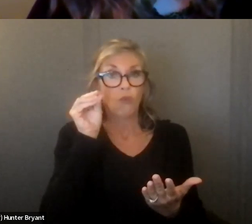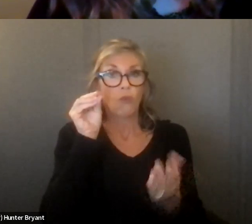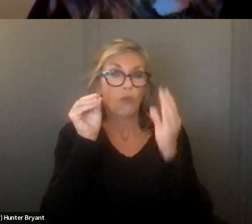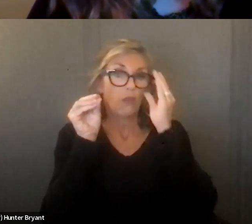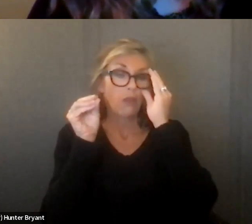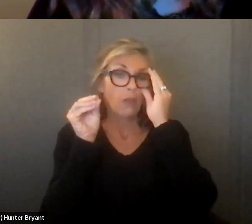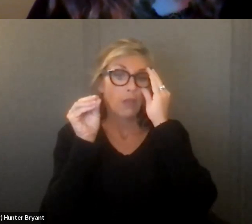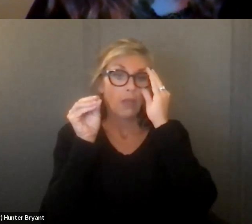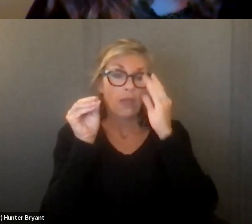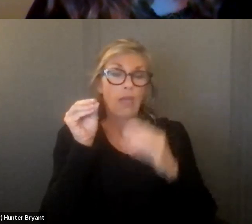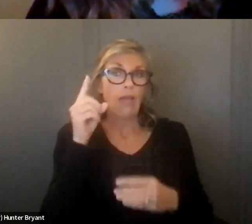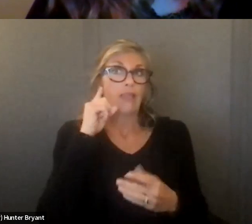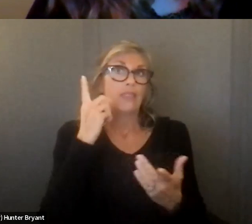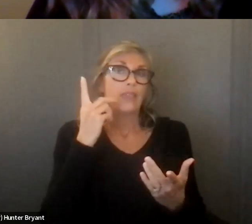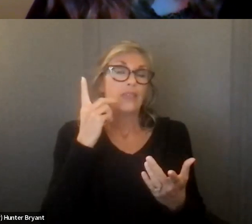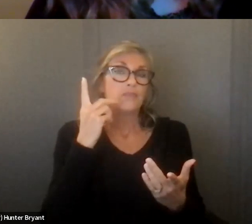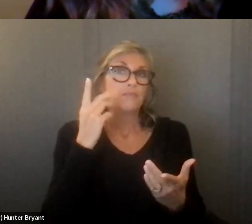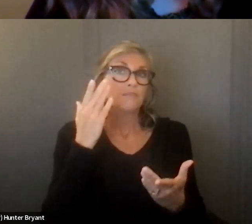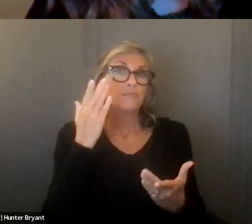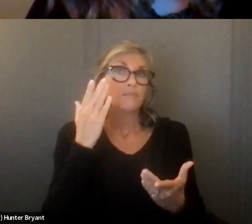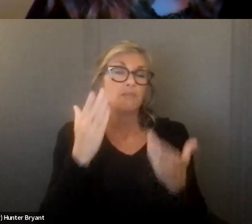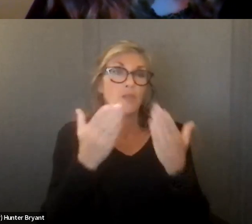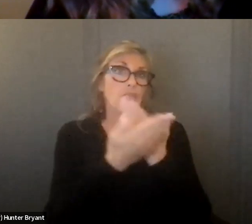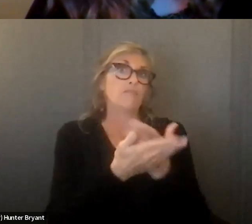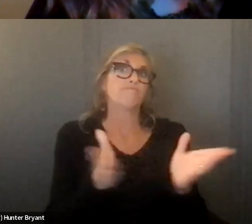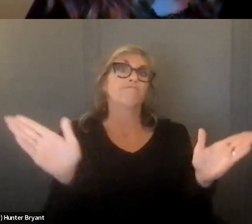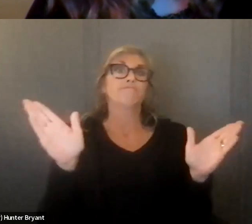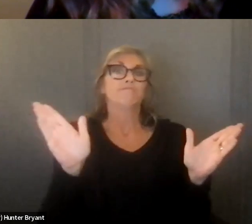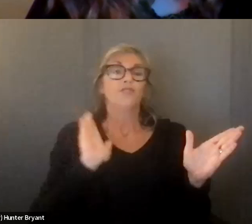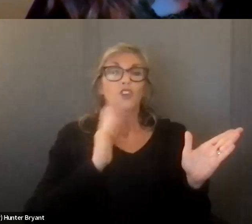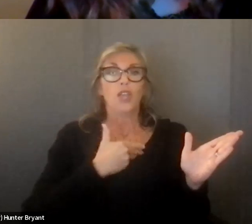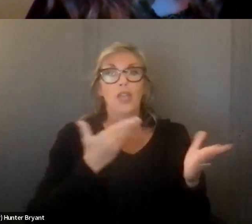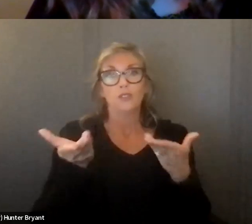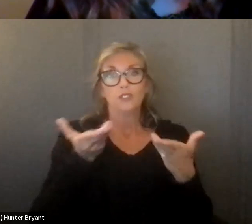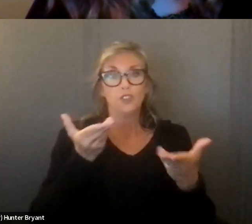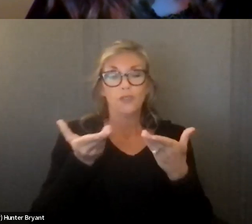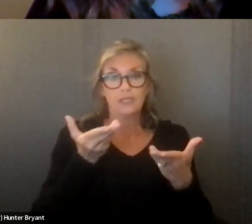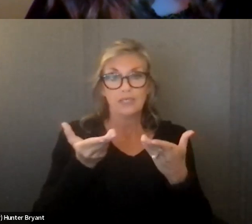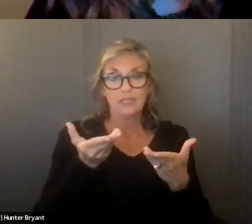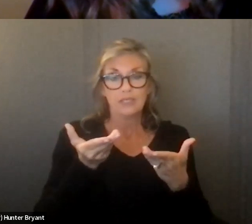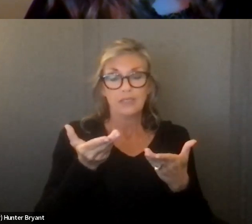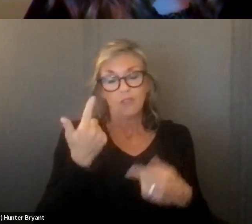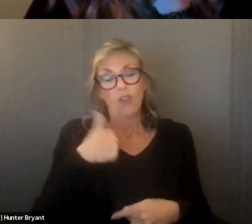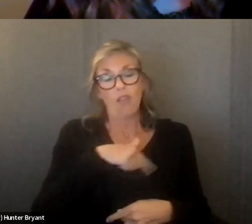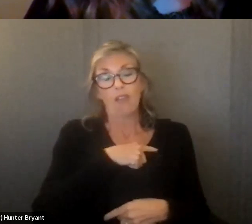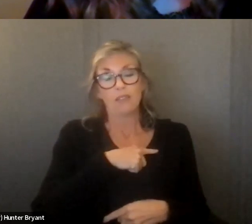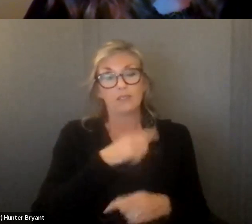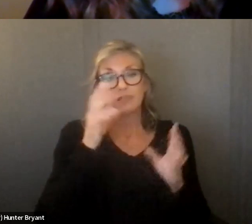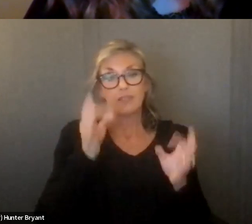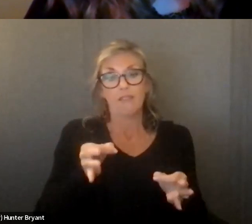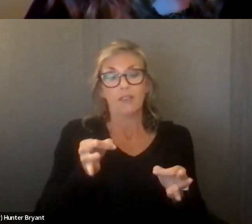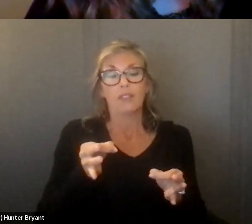and I think this is probably across the board and maybe for services period, I don't know, but for us for sure, is that